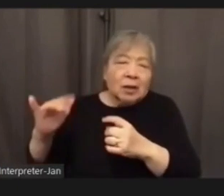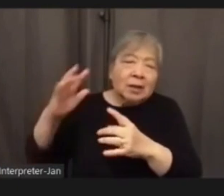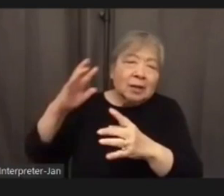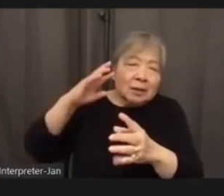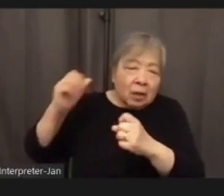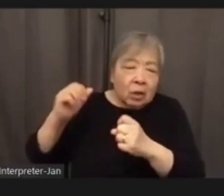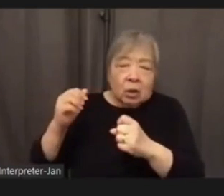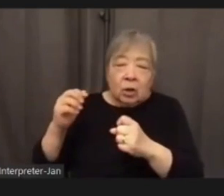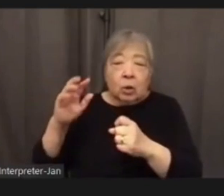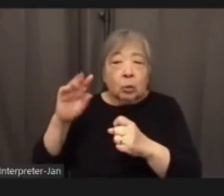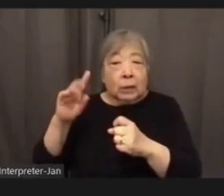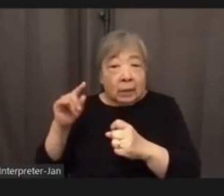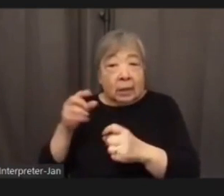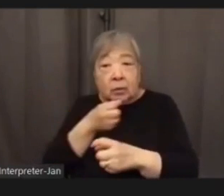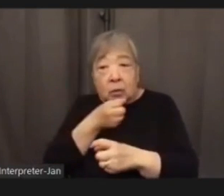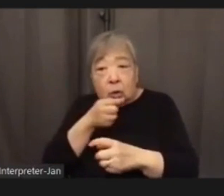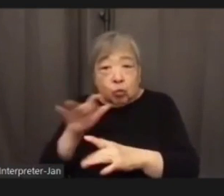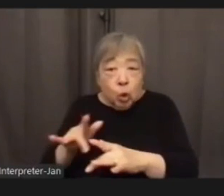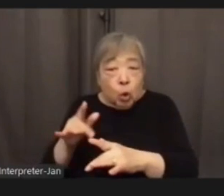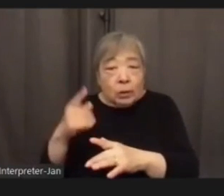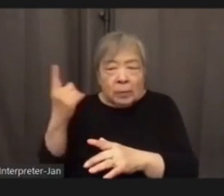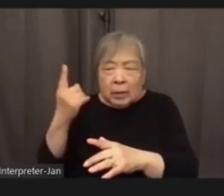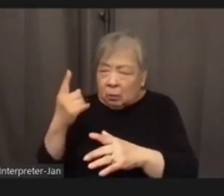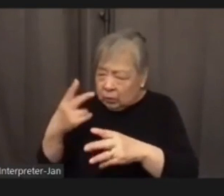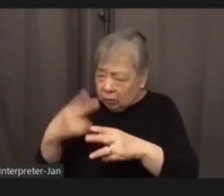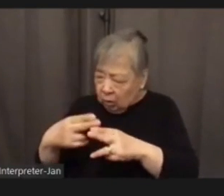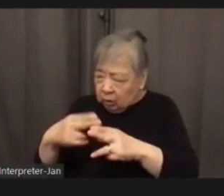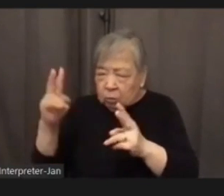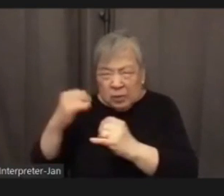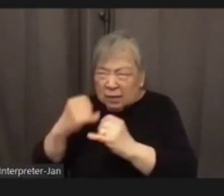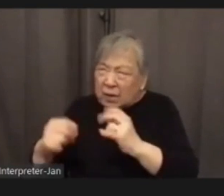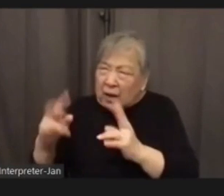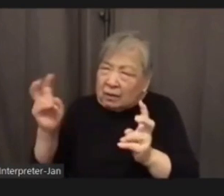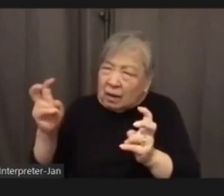called, what did you call it? What was the final title?